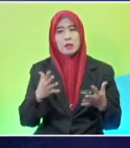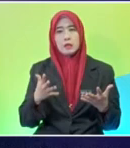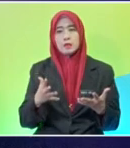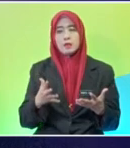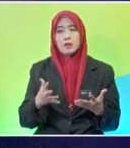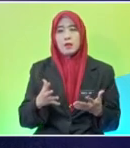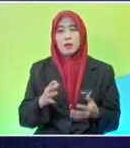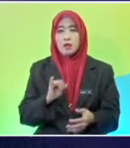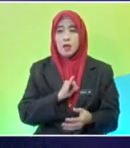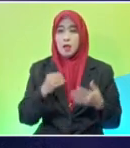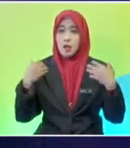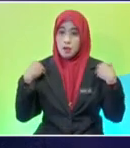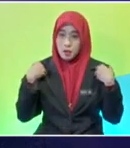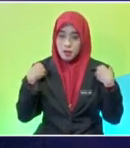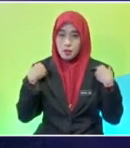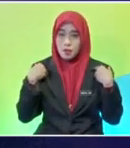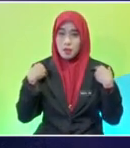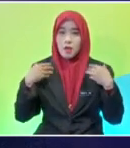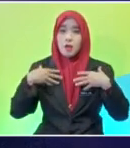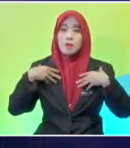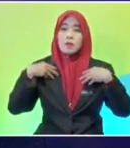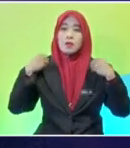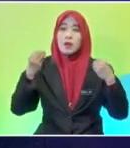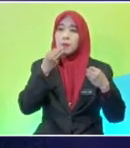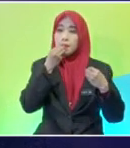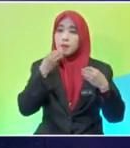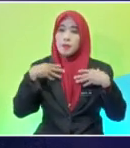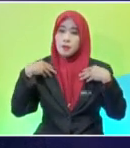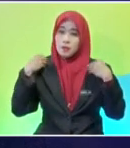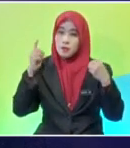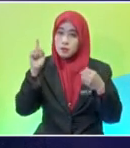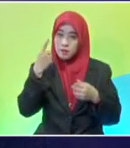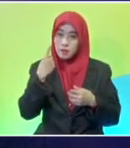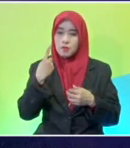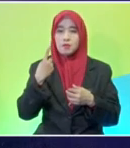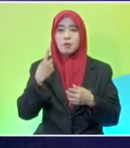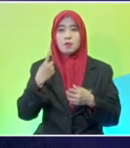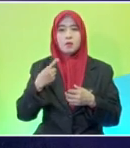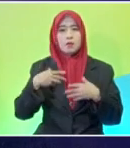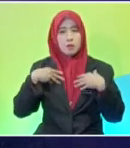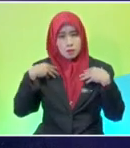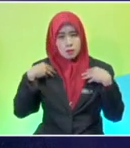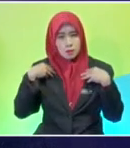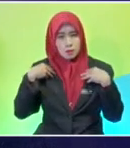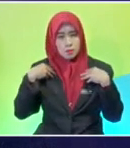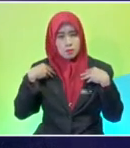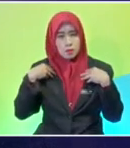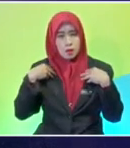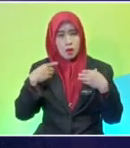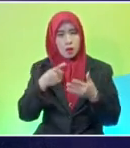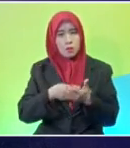just prepared for a healthy meal. We call it as a healthy meal here. Healthy? Yes. Healthy? But they